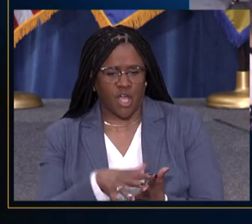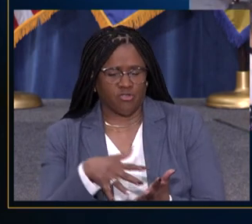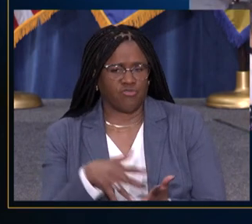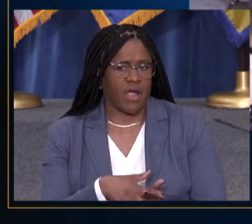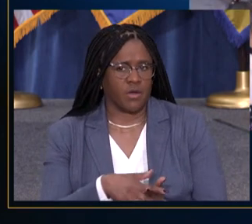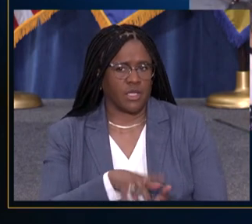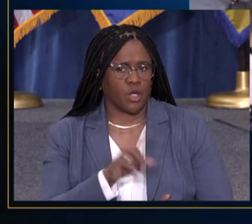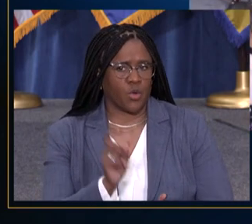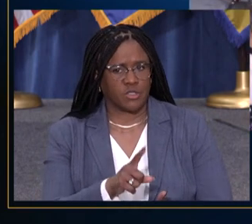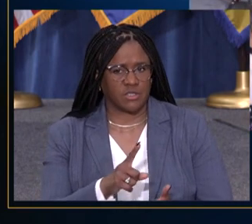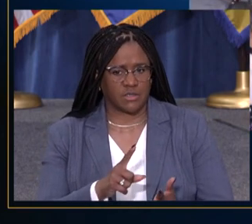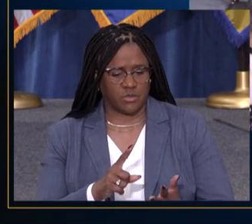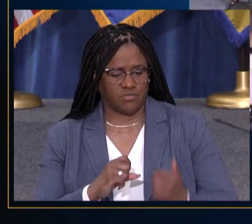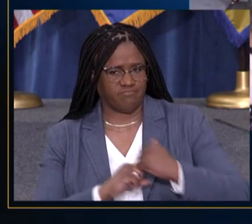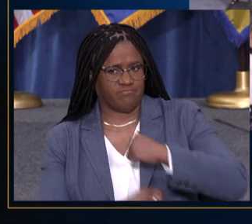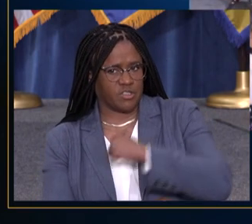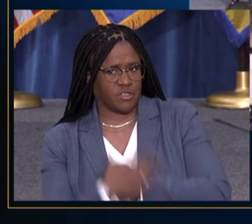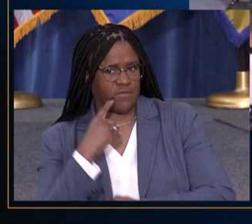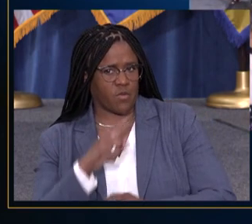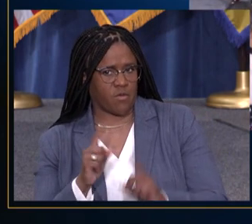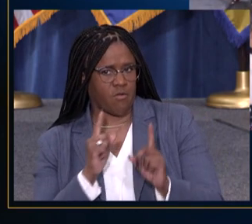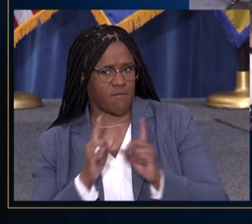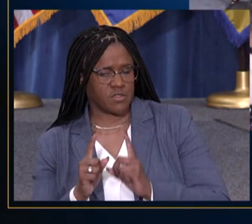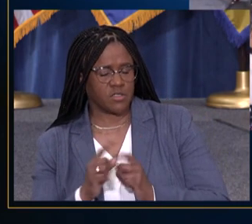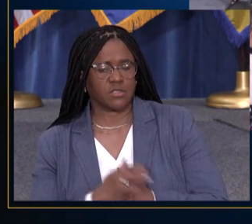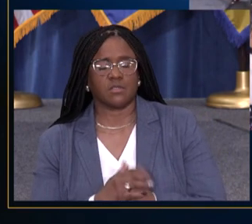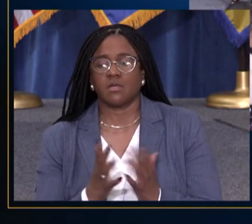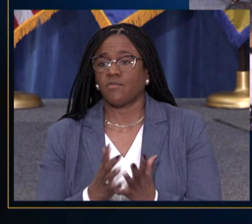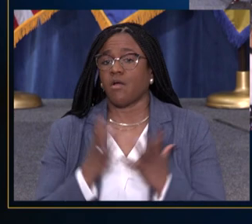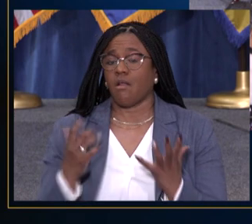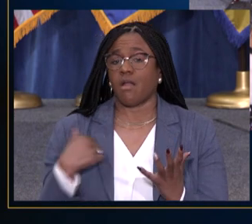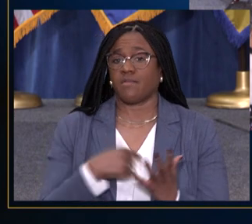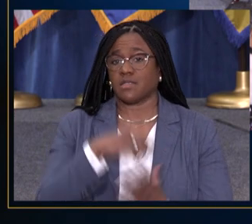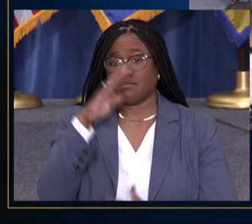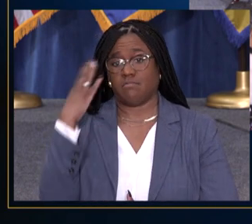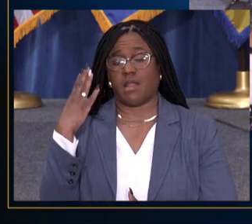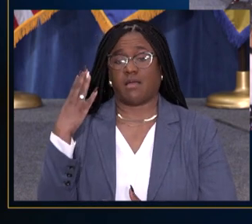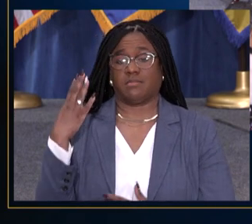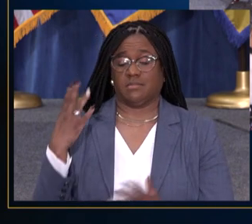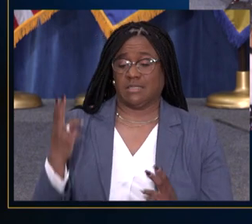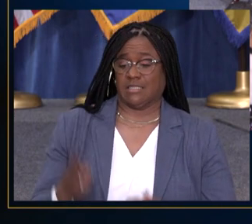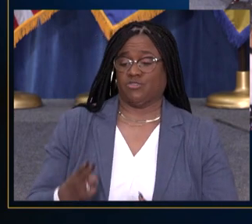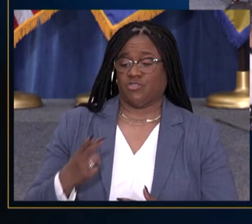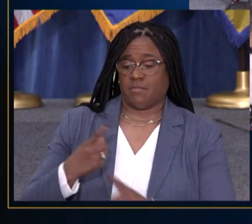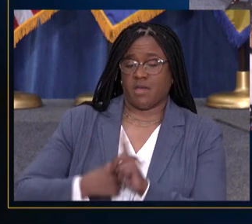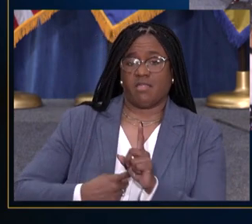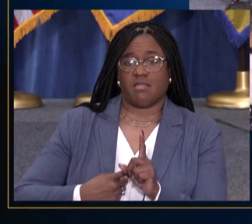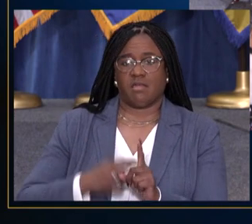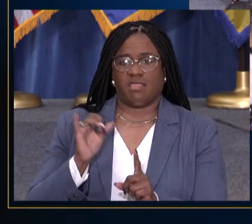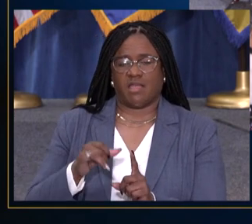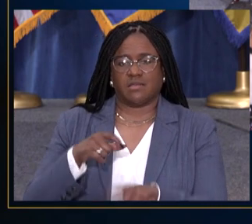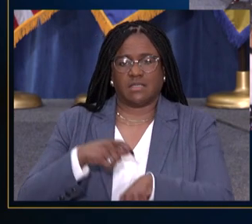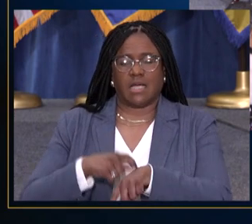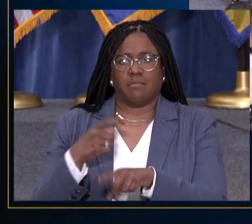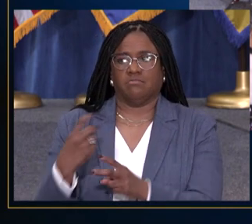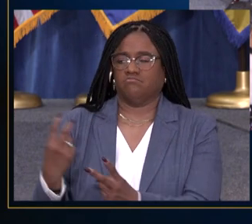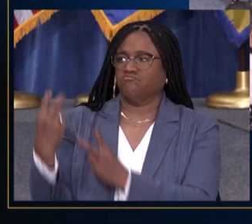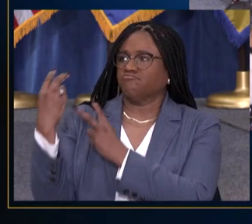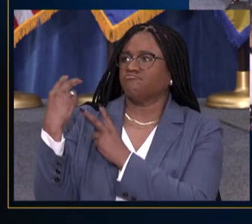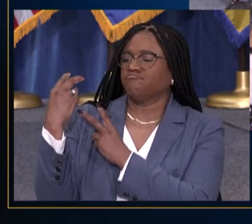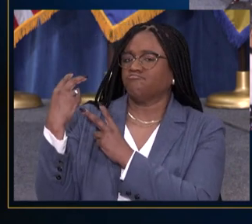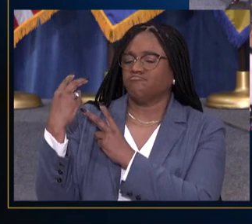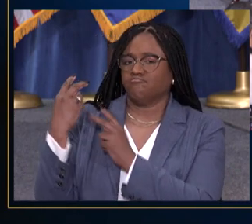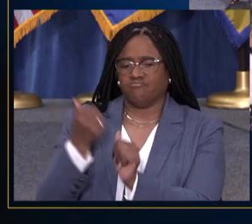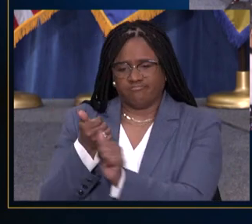question. For a lot of us, Black History Month is a time to reflect. Can each of